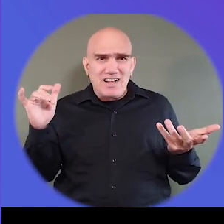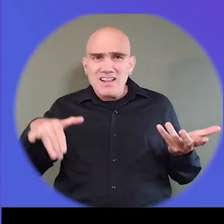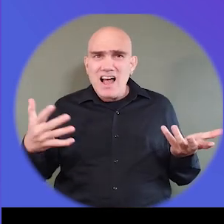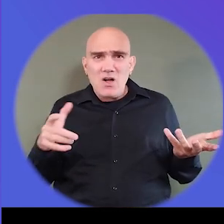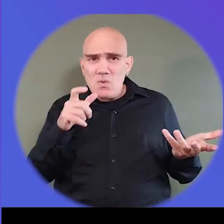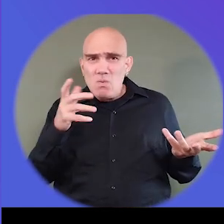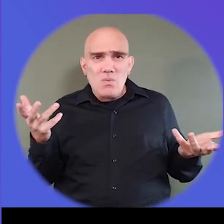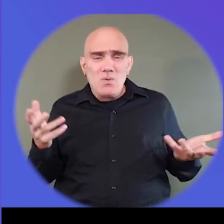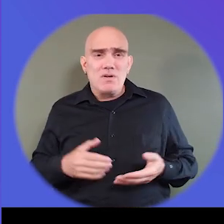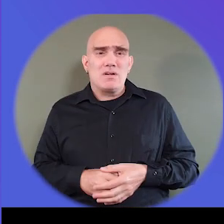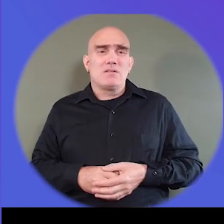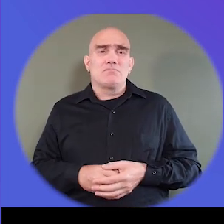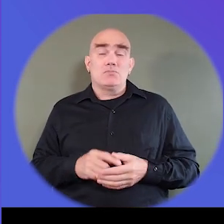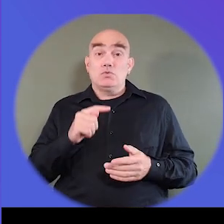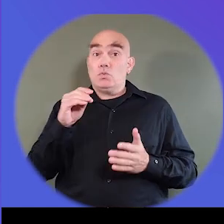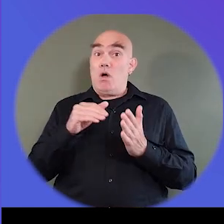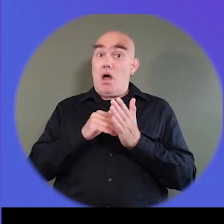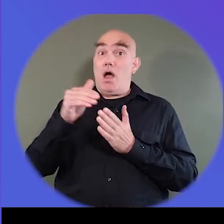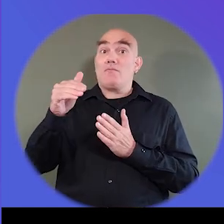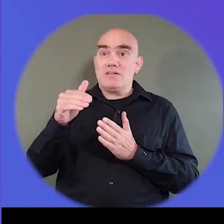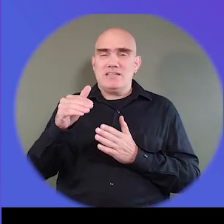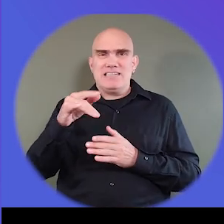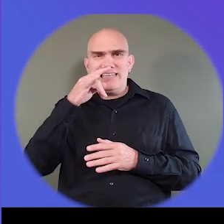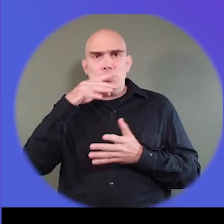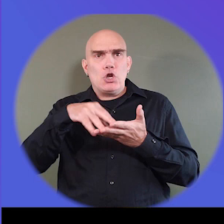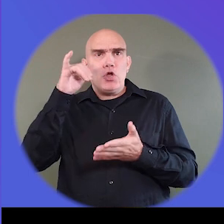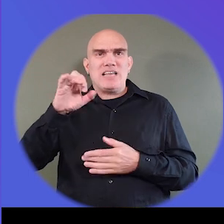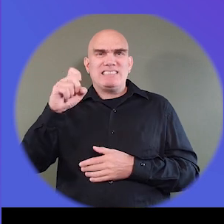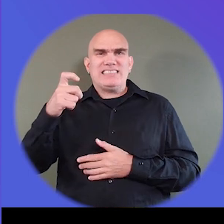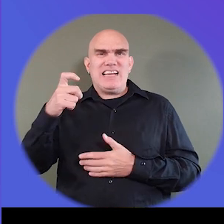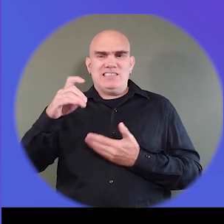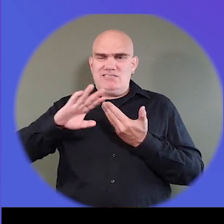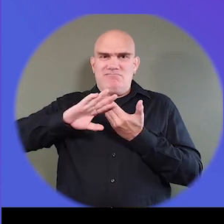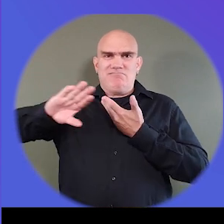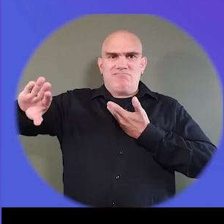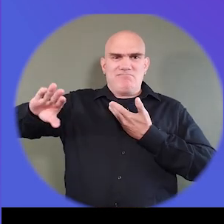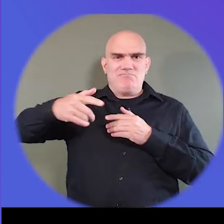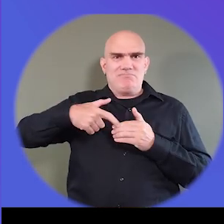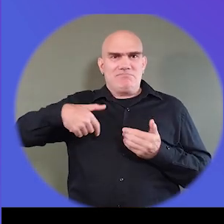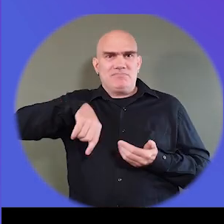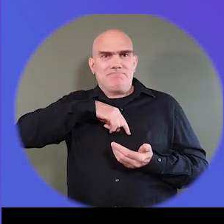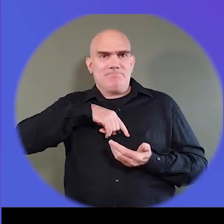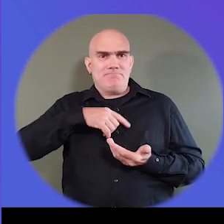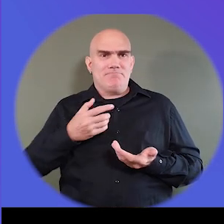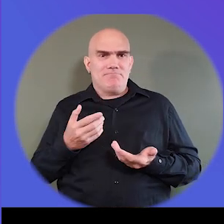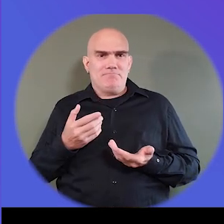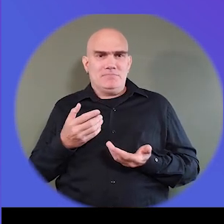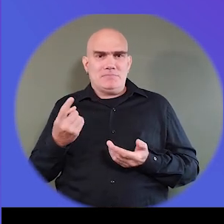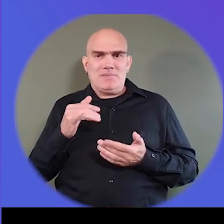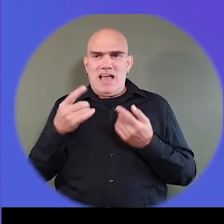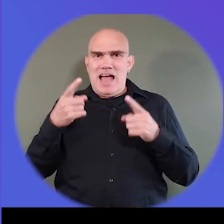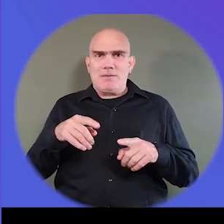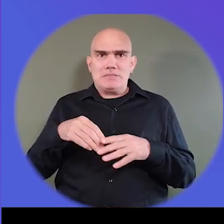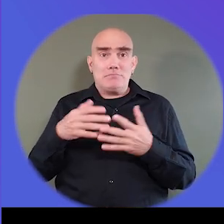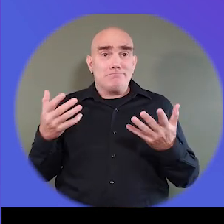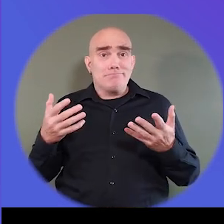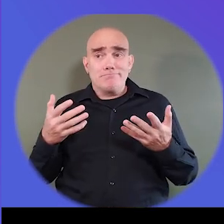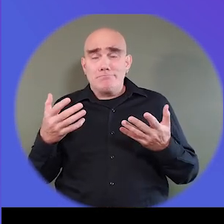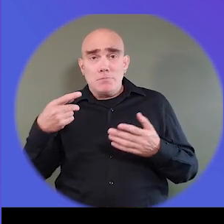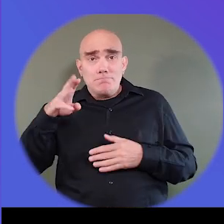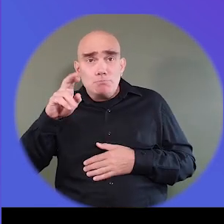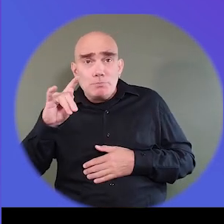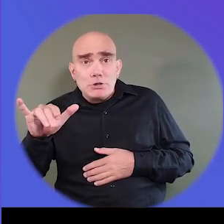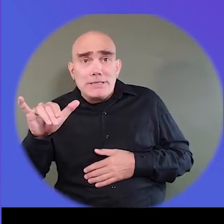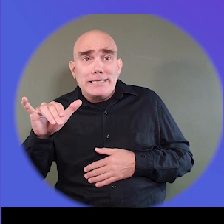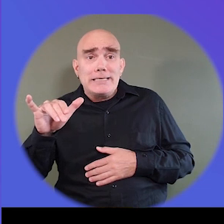deal is. Too often, kids learn that sex is outside of them, something that happens